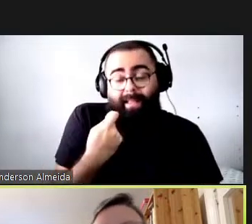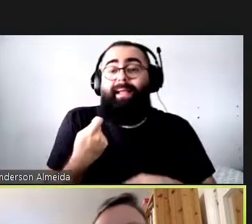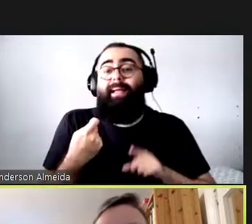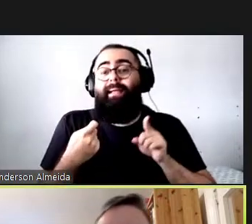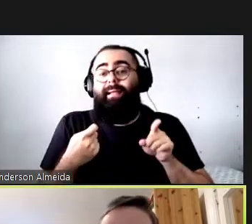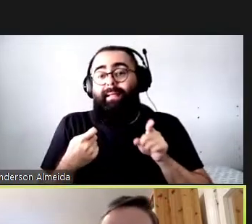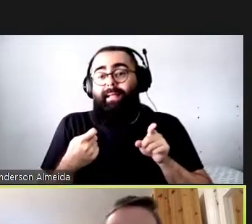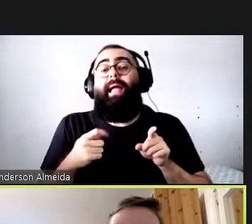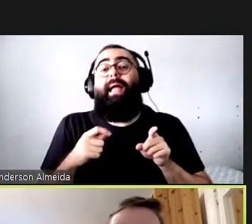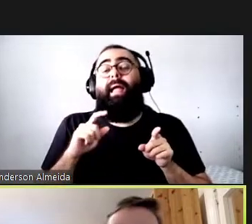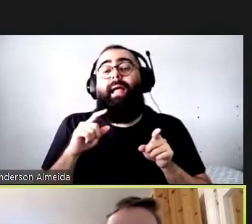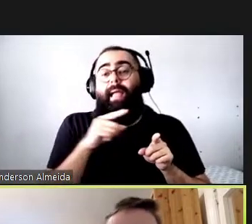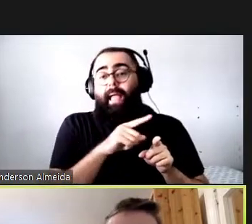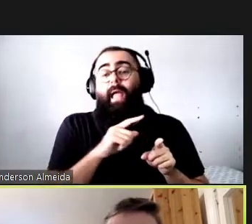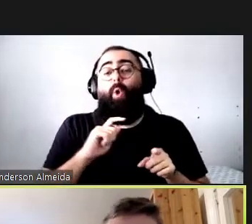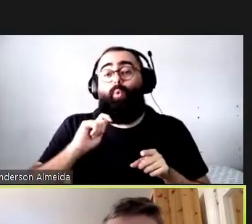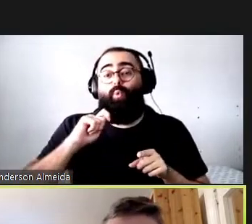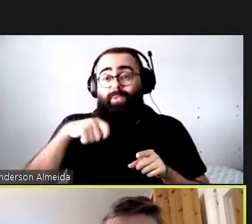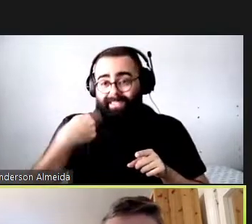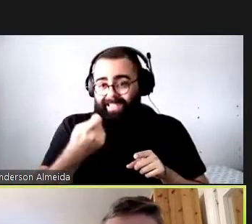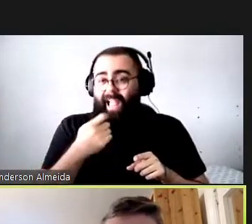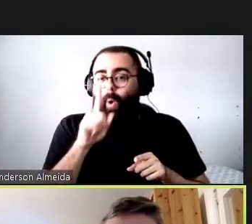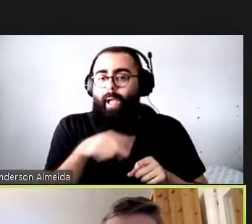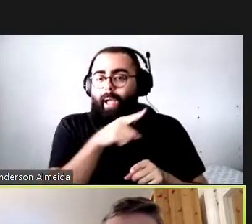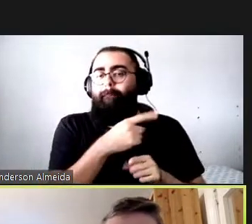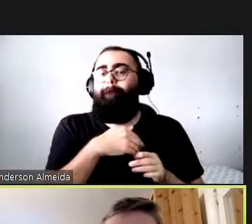sign occurred phrased initially.